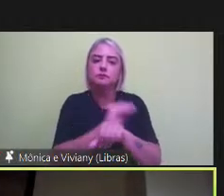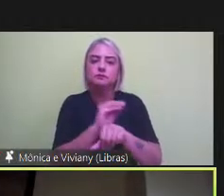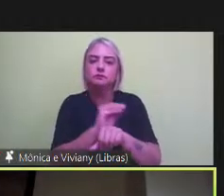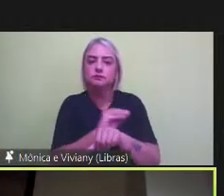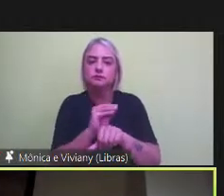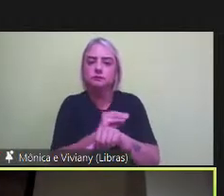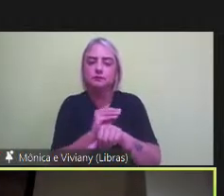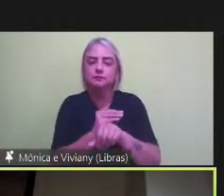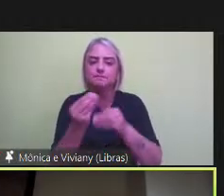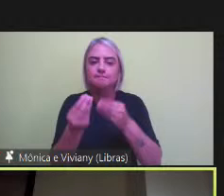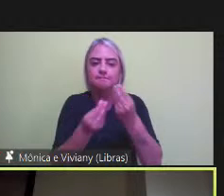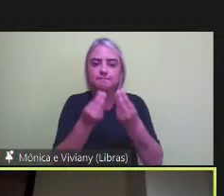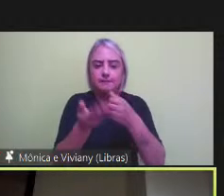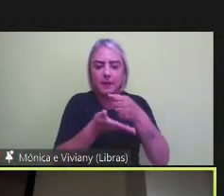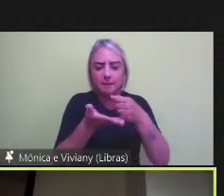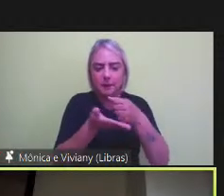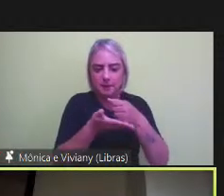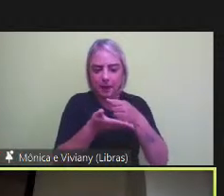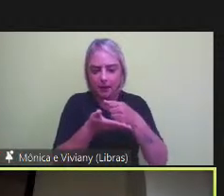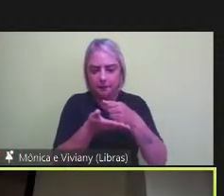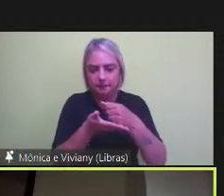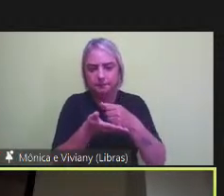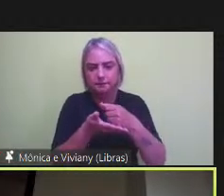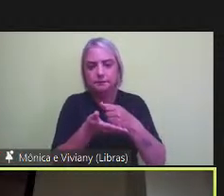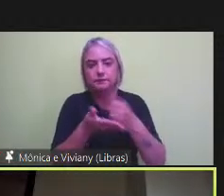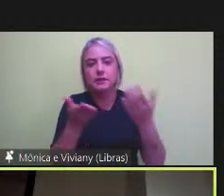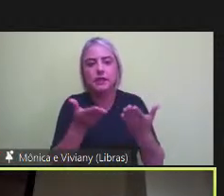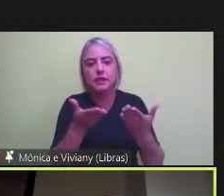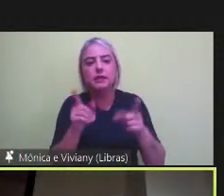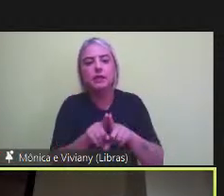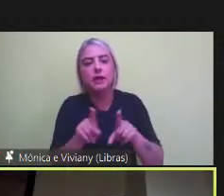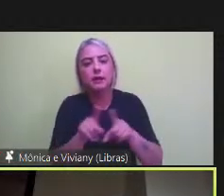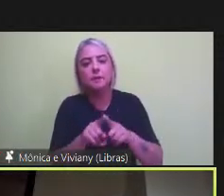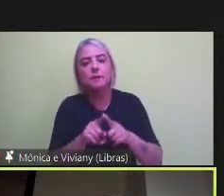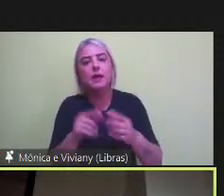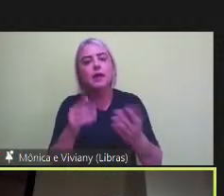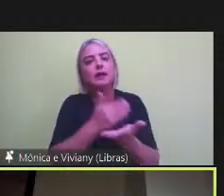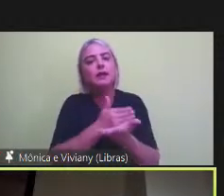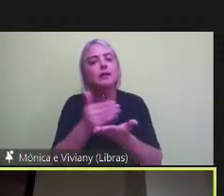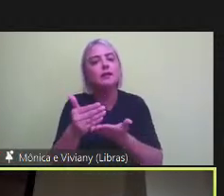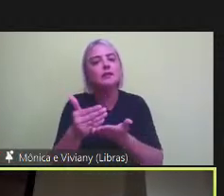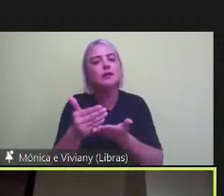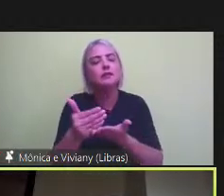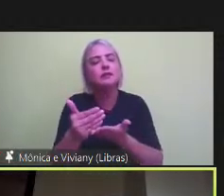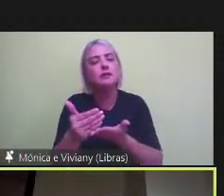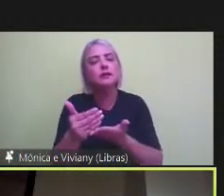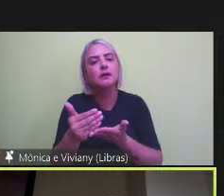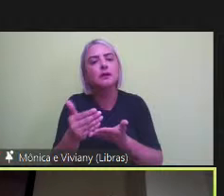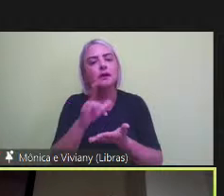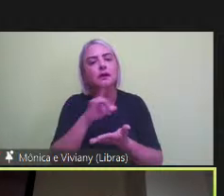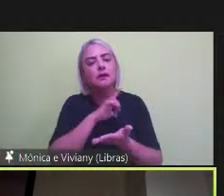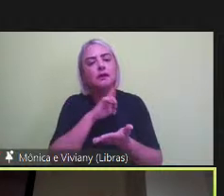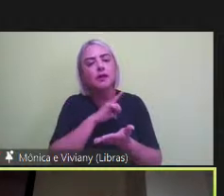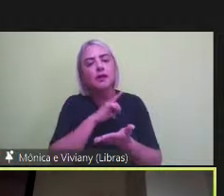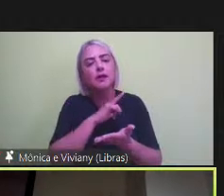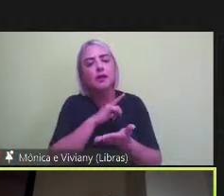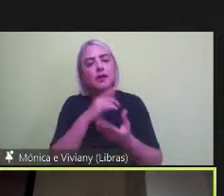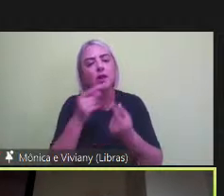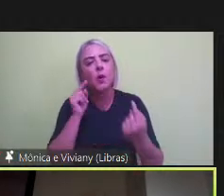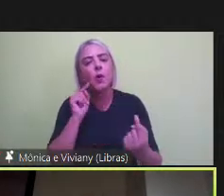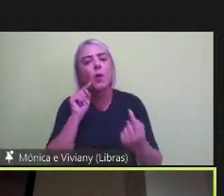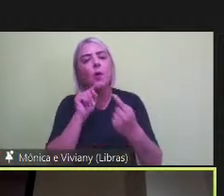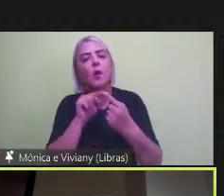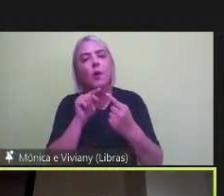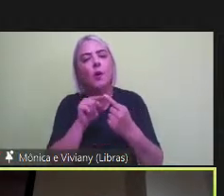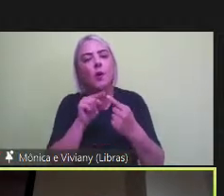the healthcare, primary healthcare. It's relatively true that to about the initiatives that